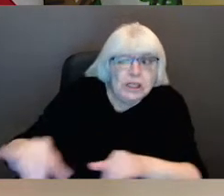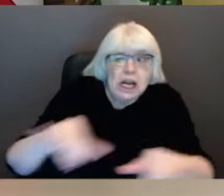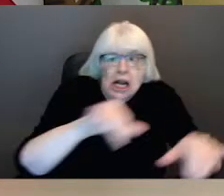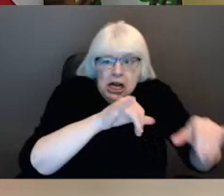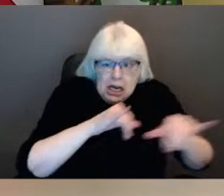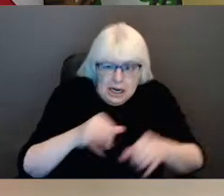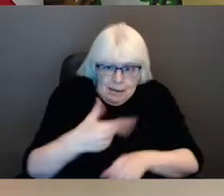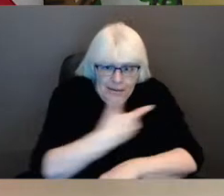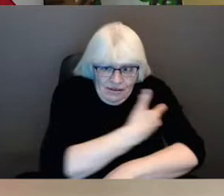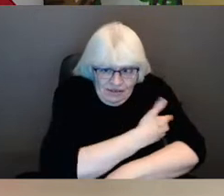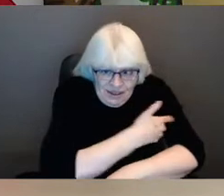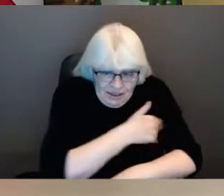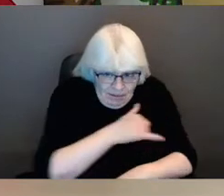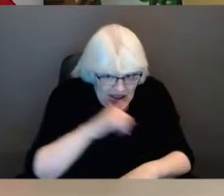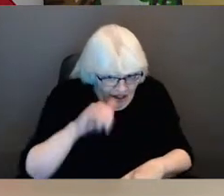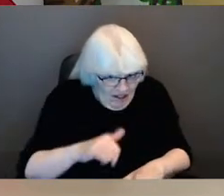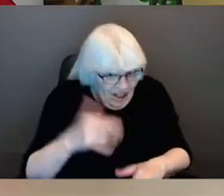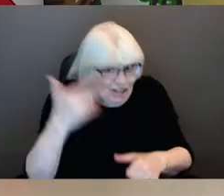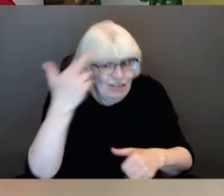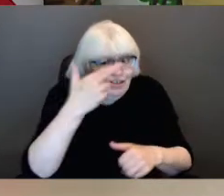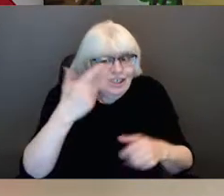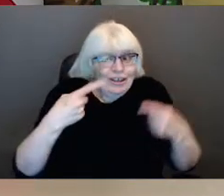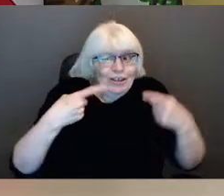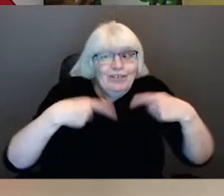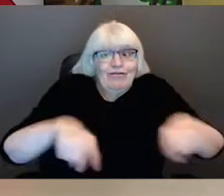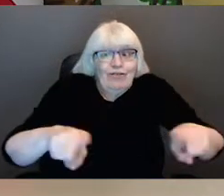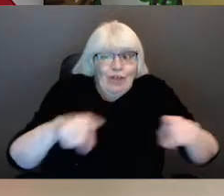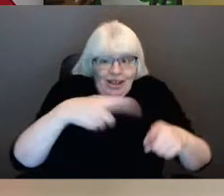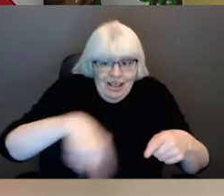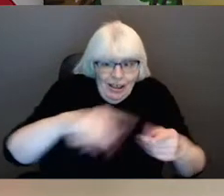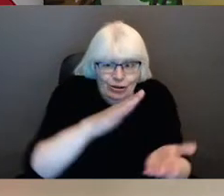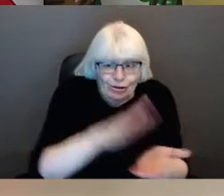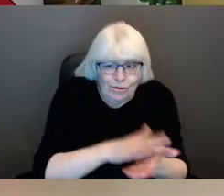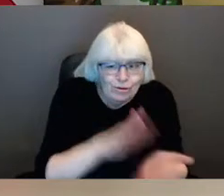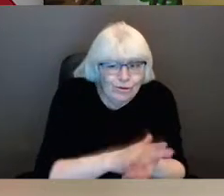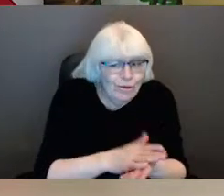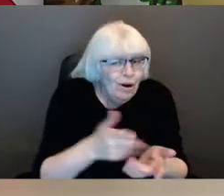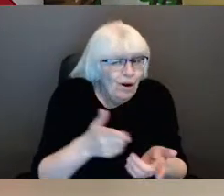the schools. Any thoughts, any concrete actions you think that might be taken, either of you?